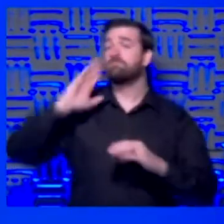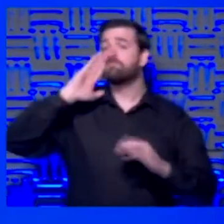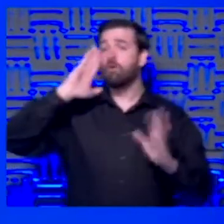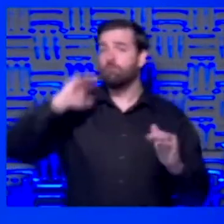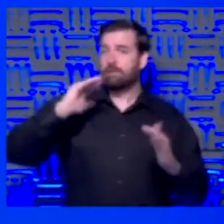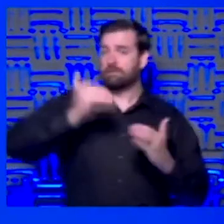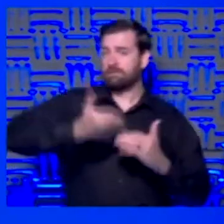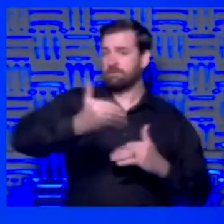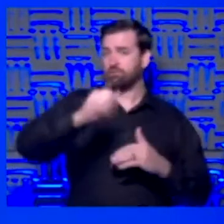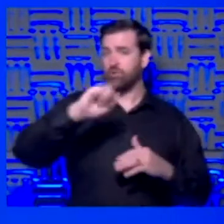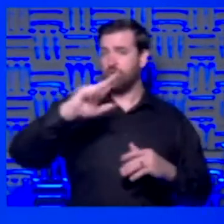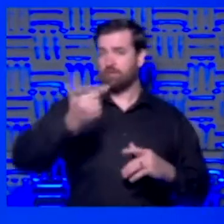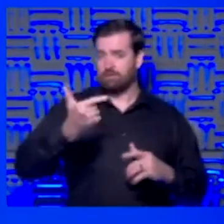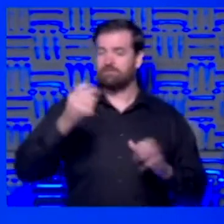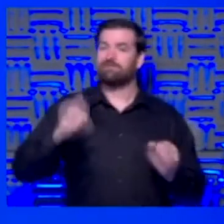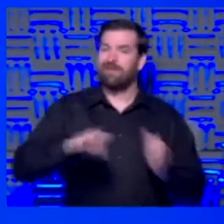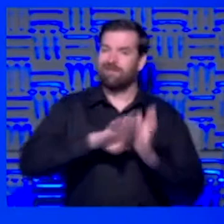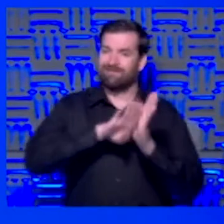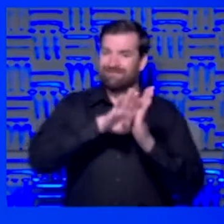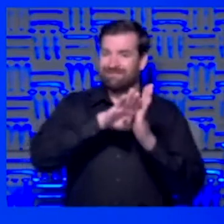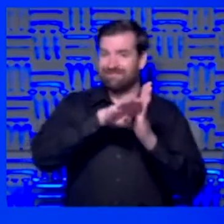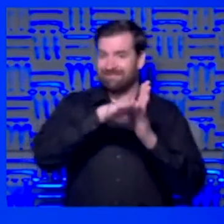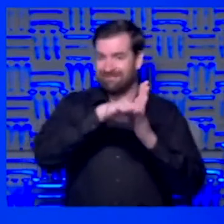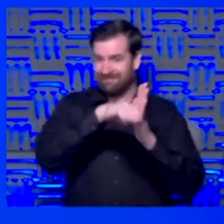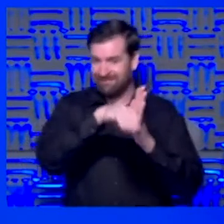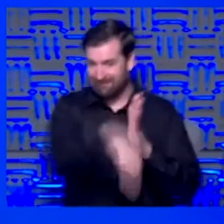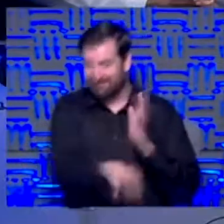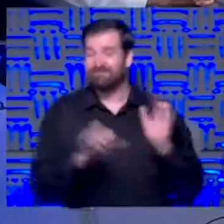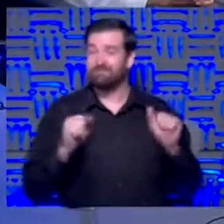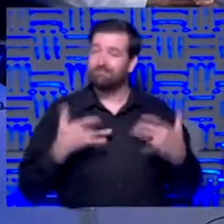can continue this downward trend and keep the lower numbers.